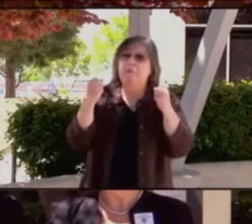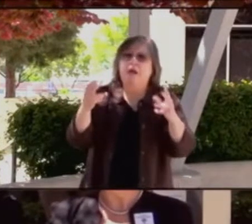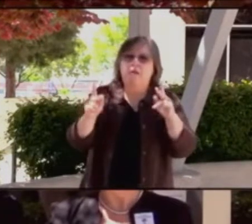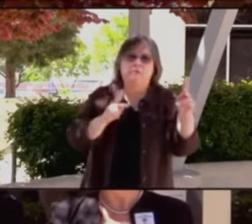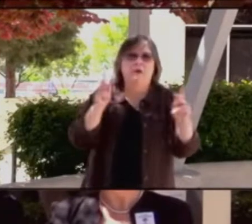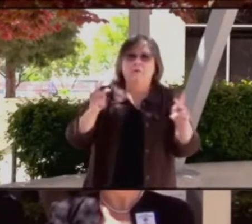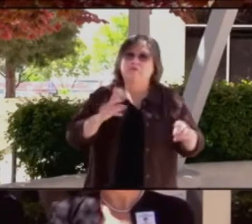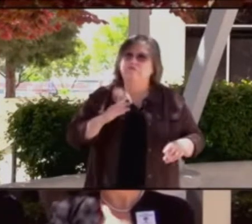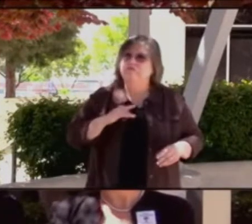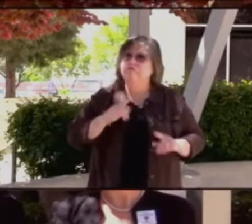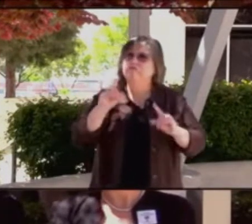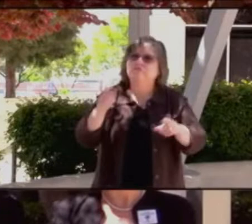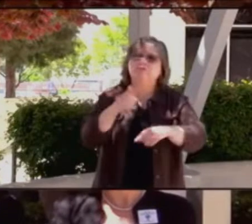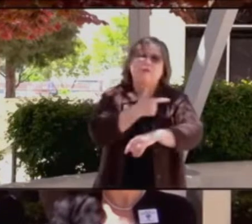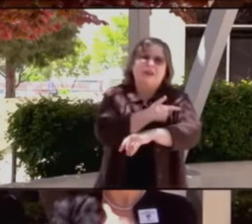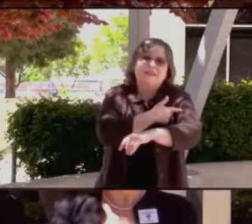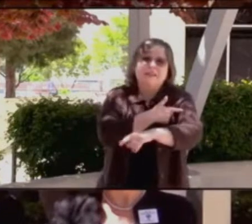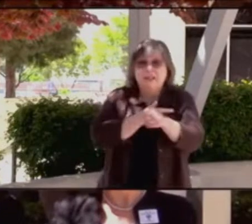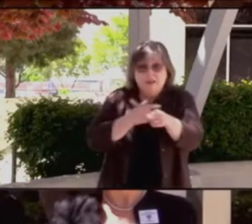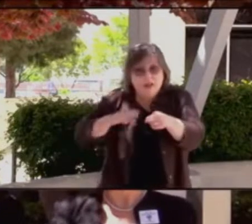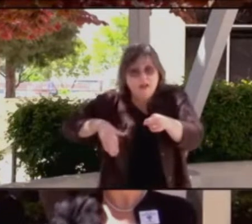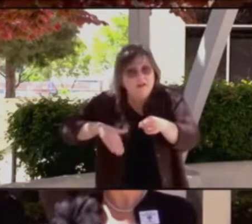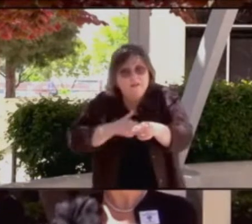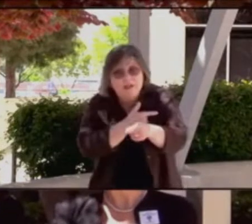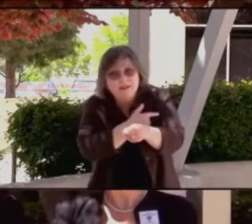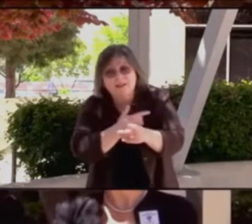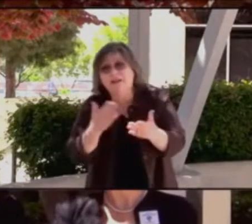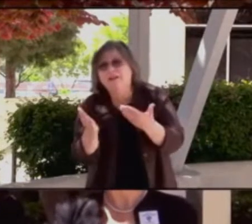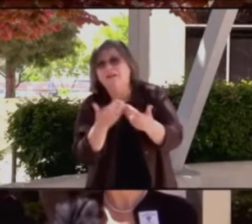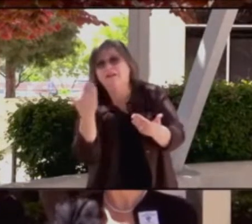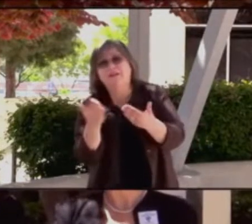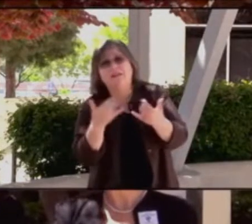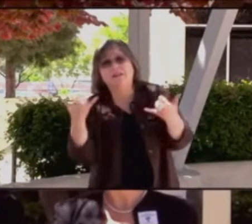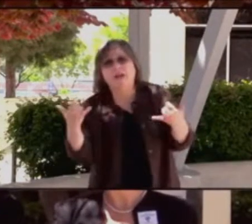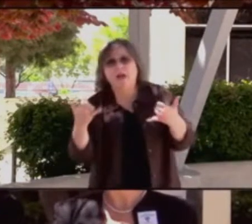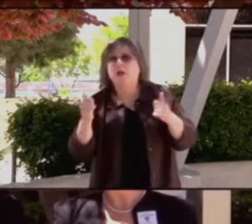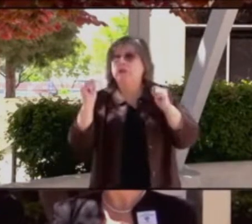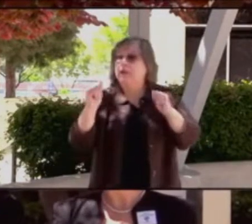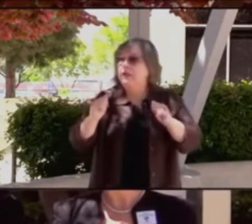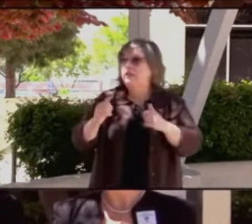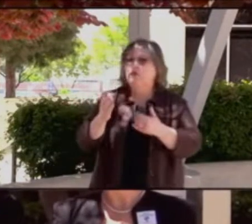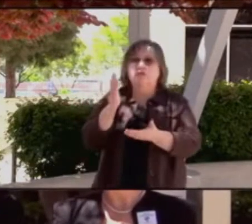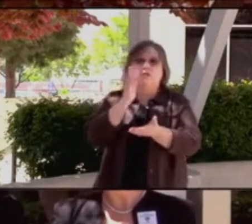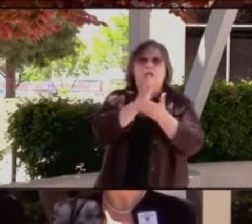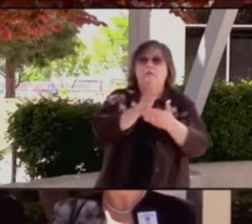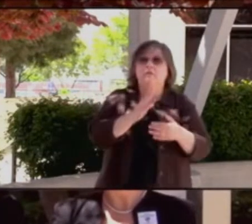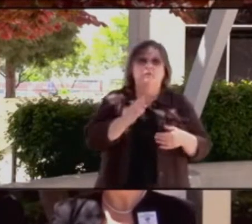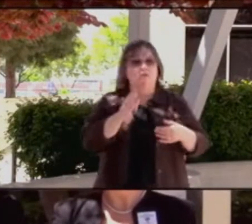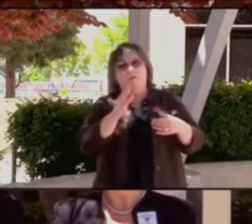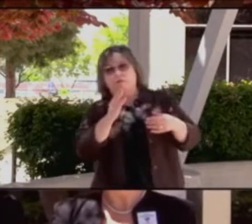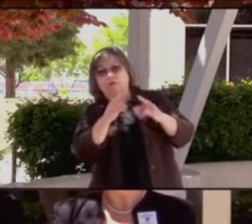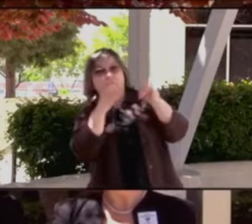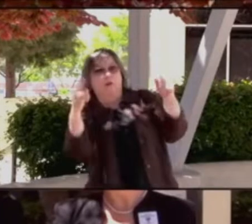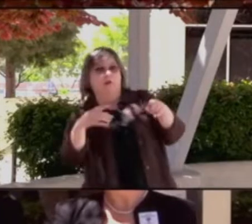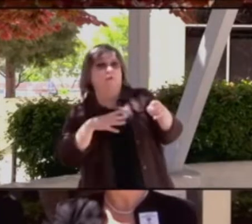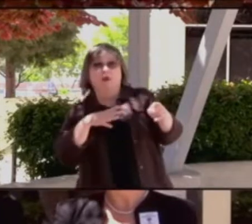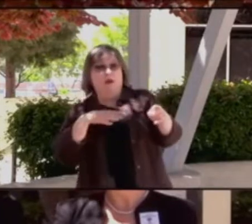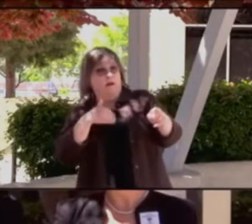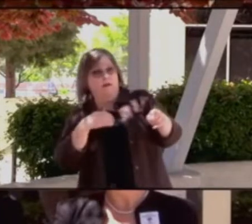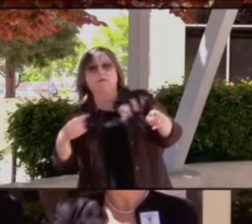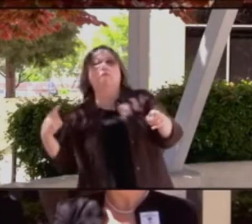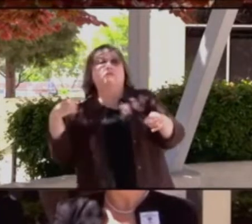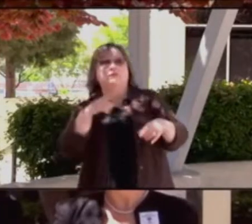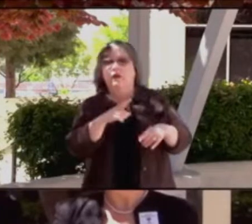now. Appointments are really easy to get. Drop-ins, walk-up appointments, really accessible and